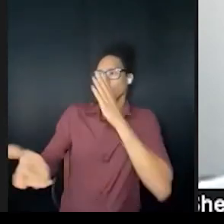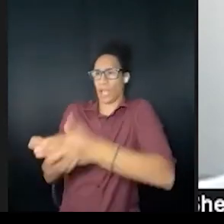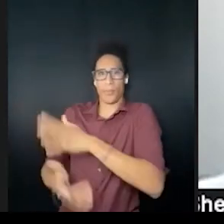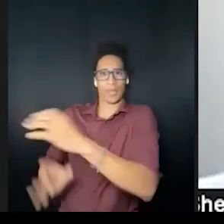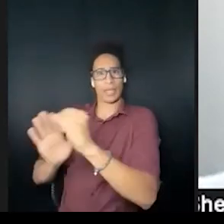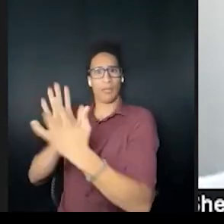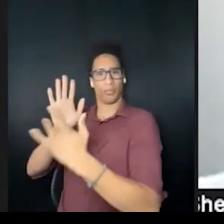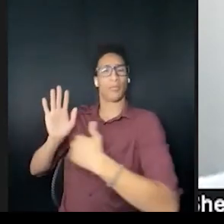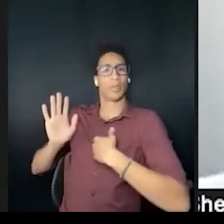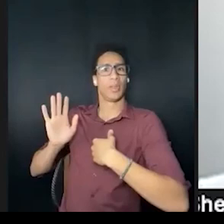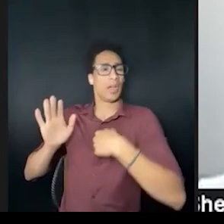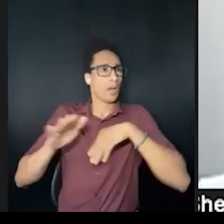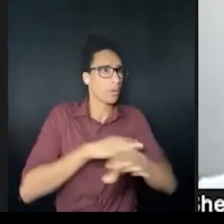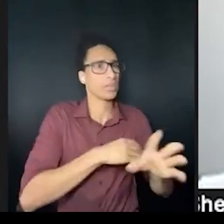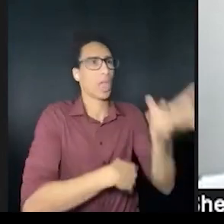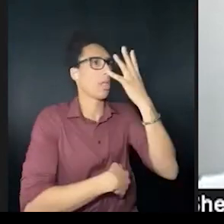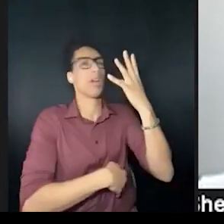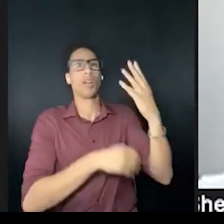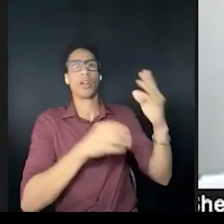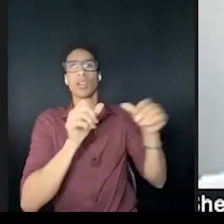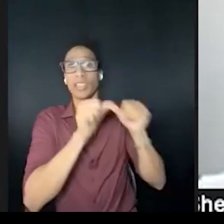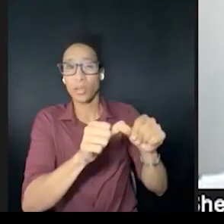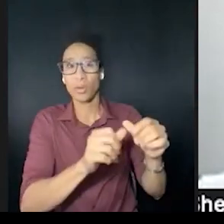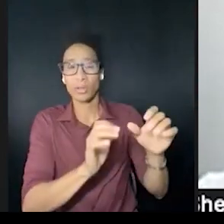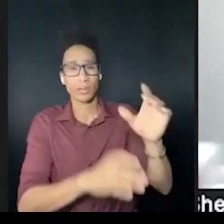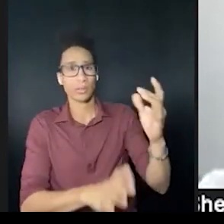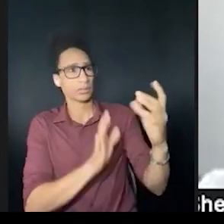that. And so